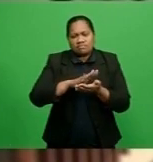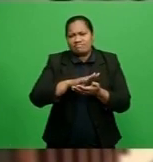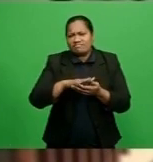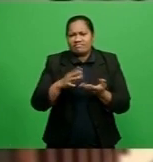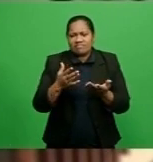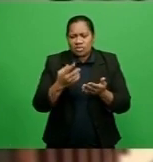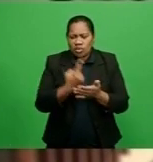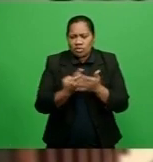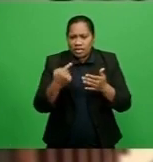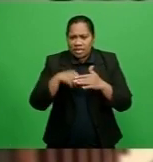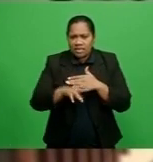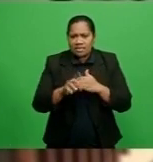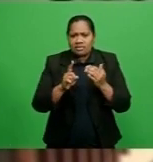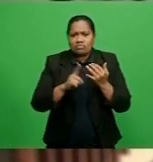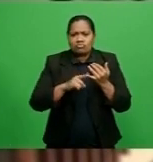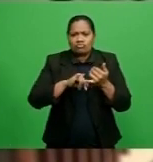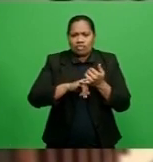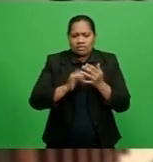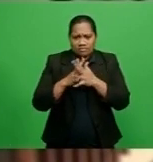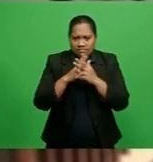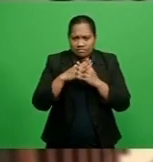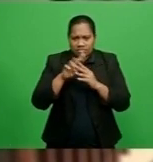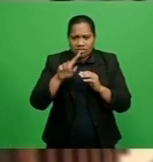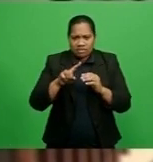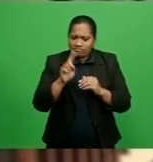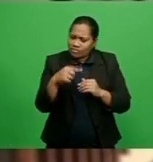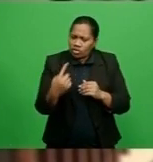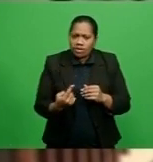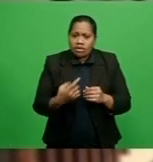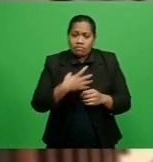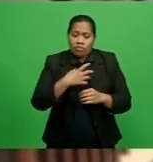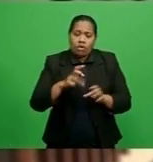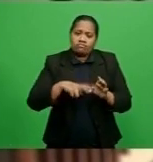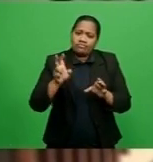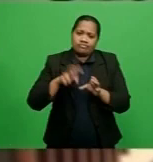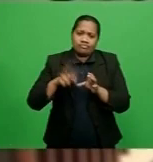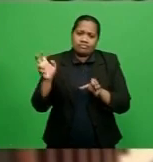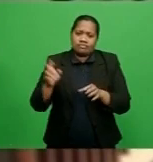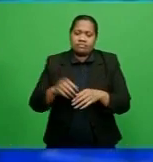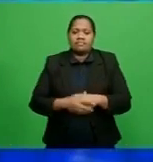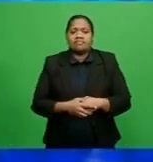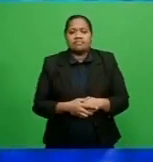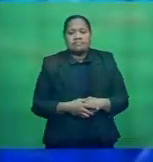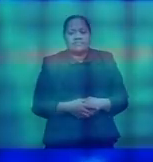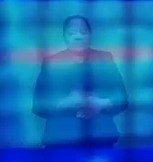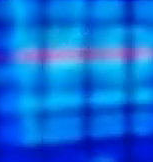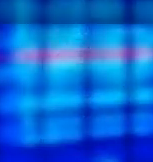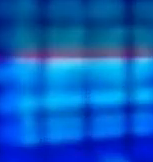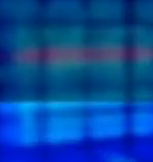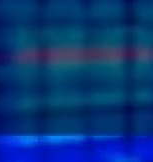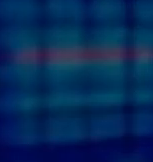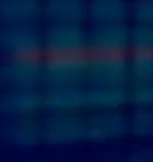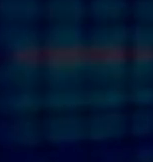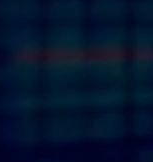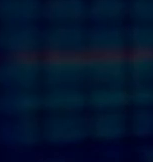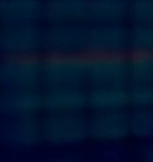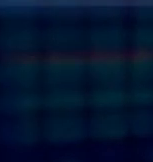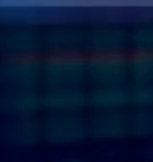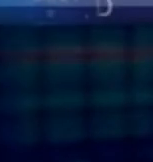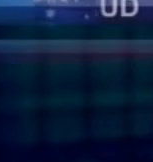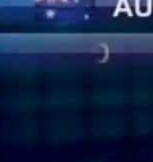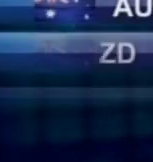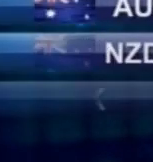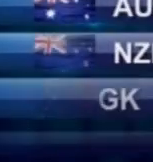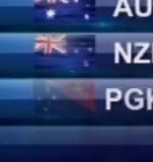and millions unemployed. That's all from HFC Bank for now. Vinaka. Looking at today's local